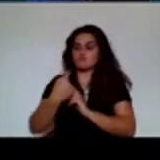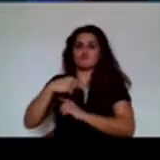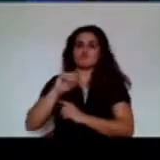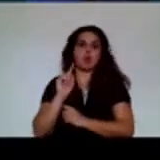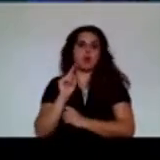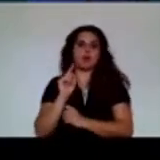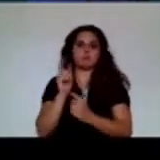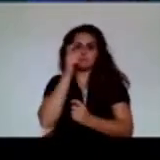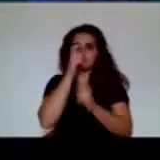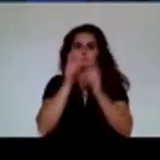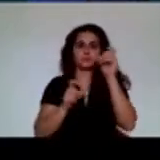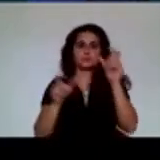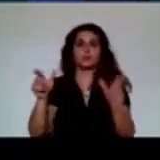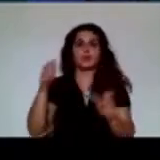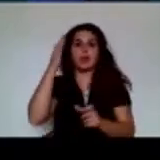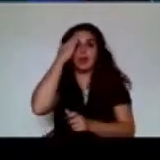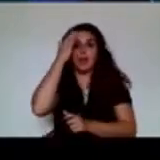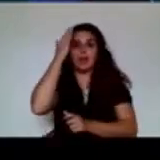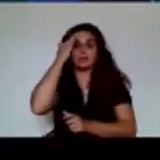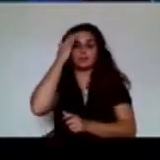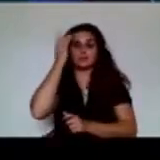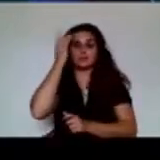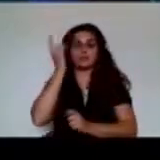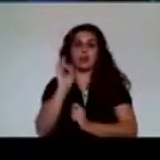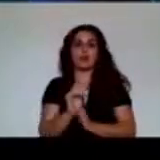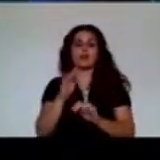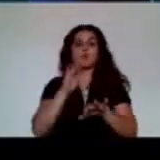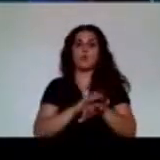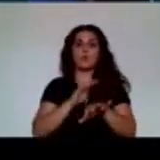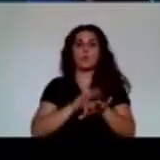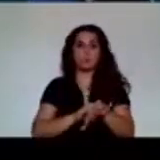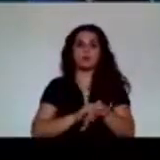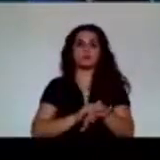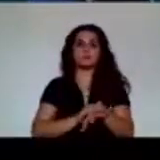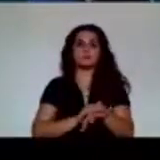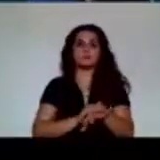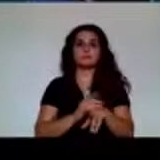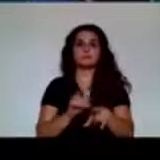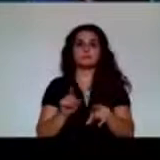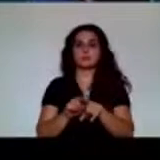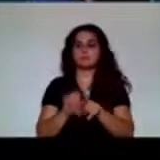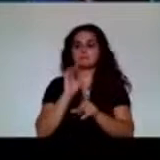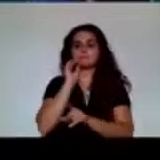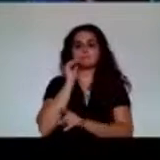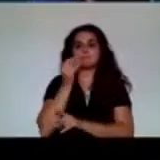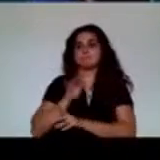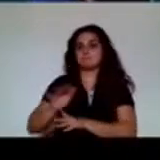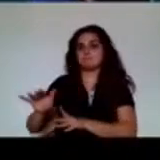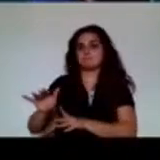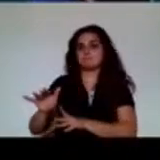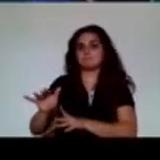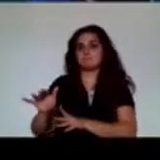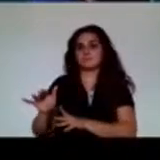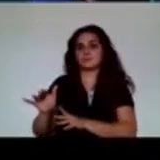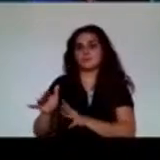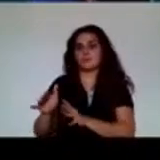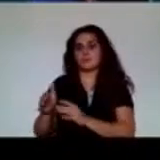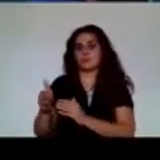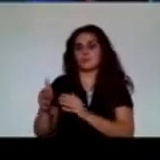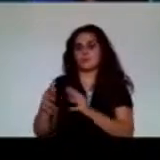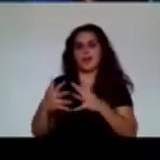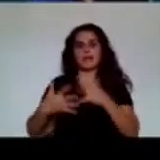people think that they are not biased because they do not see children acting out in a